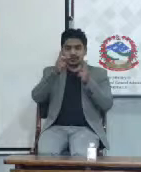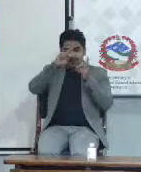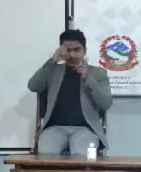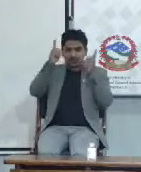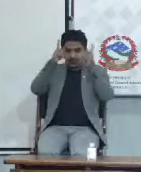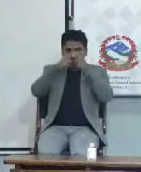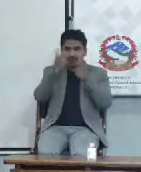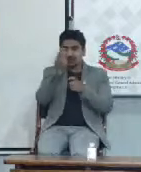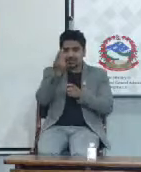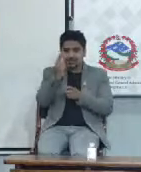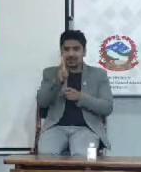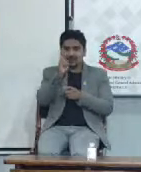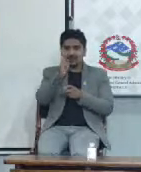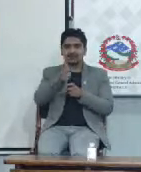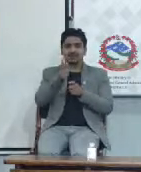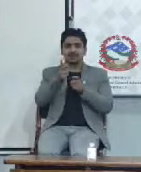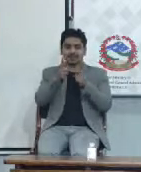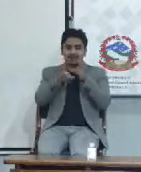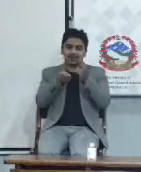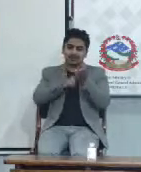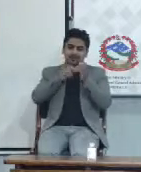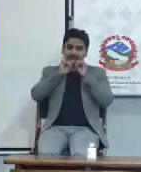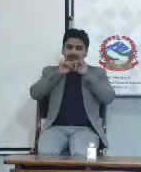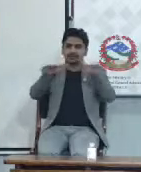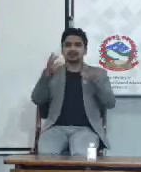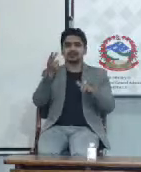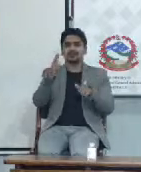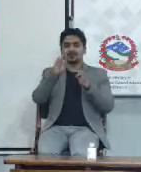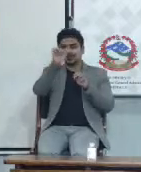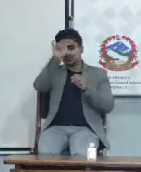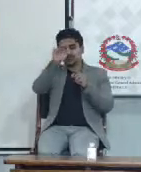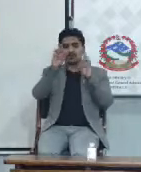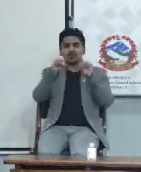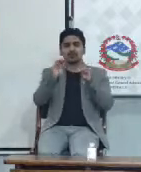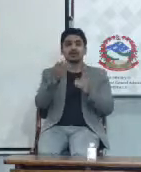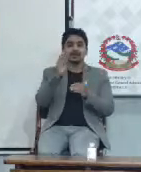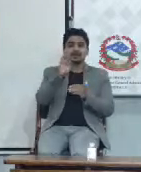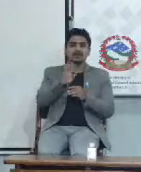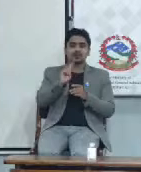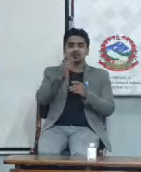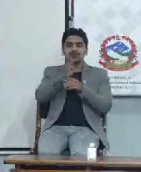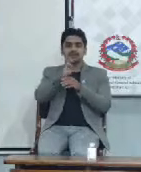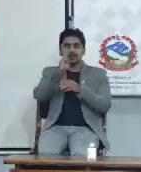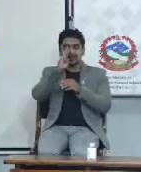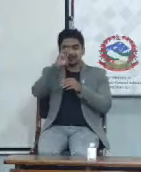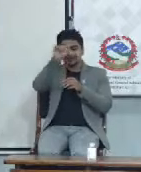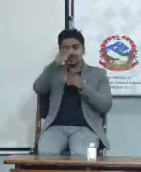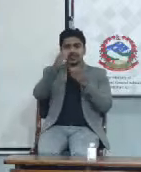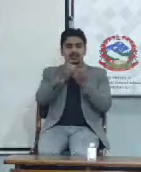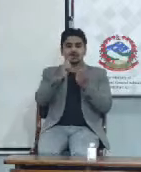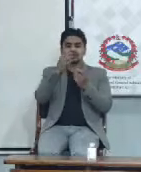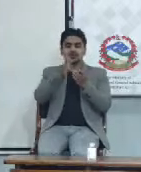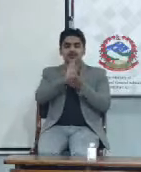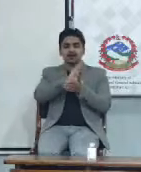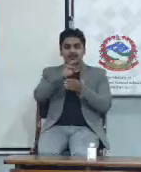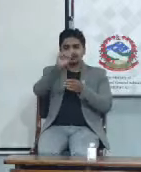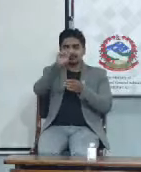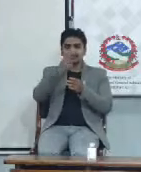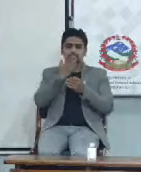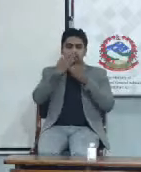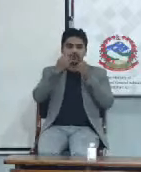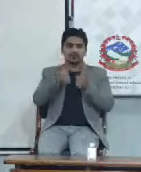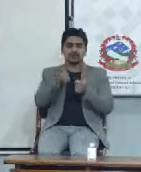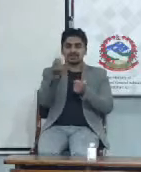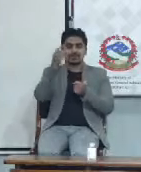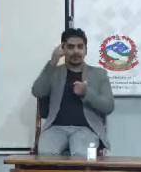important. So when to release the press release and when to publish press release, when not to publish. That was another